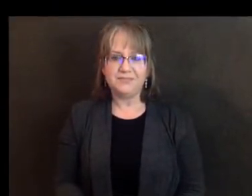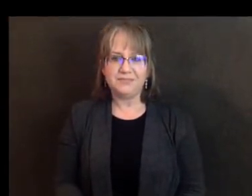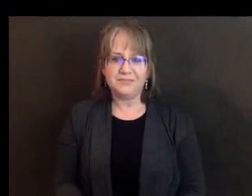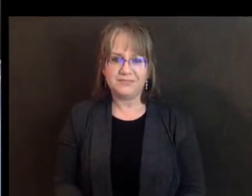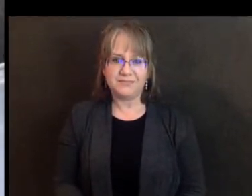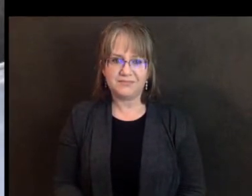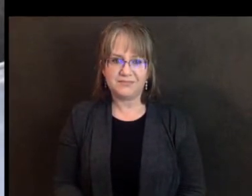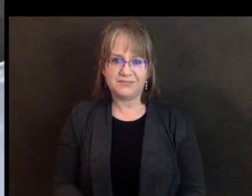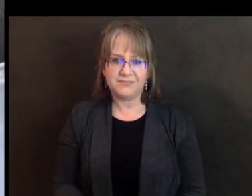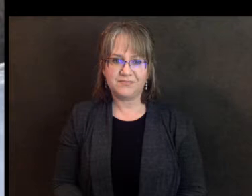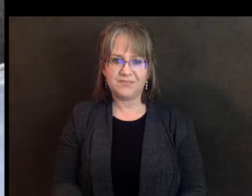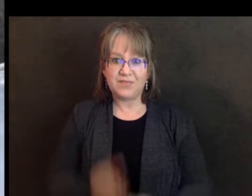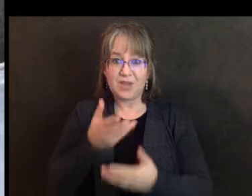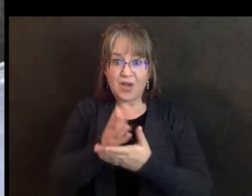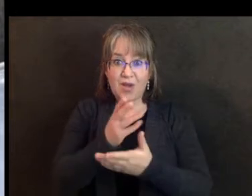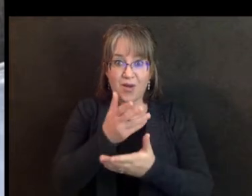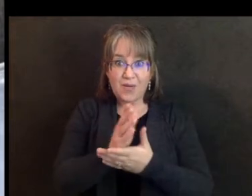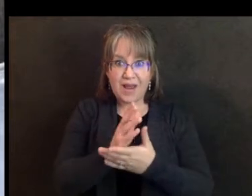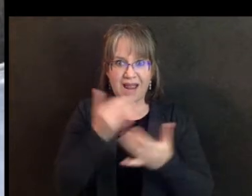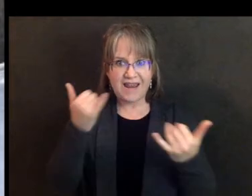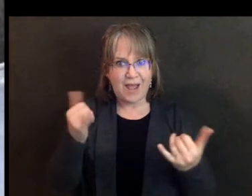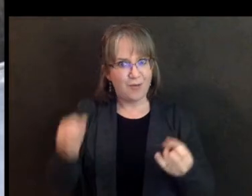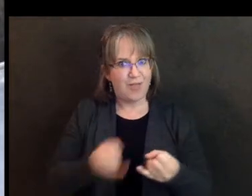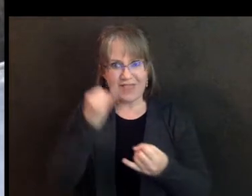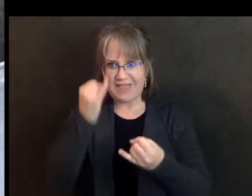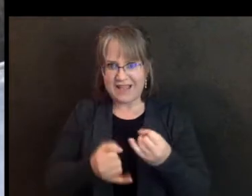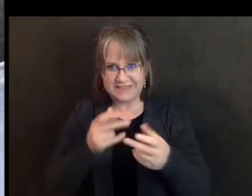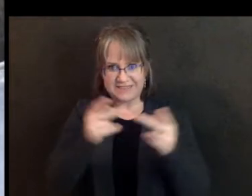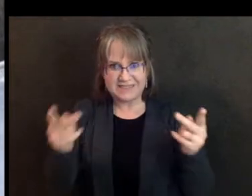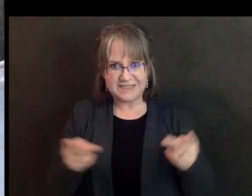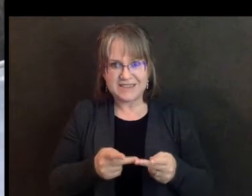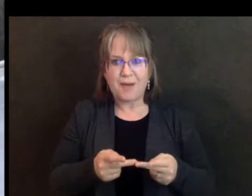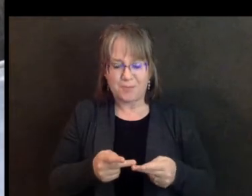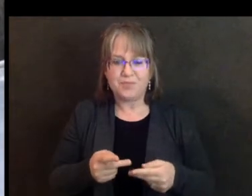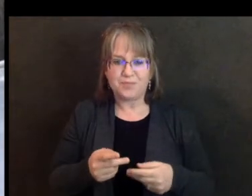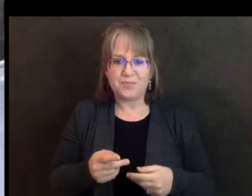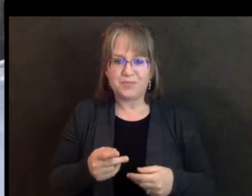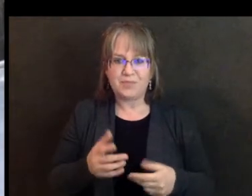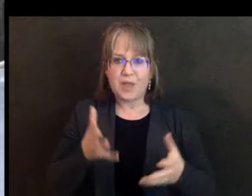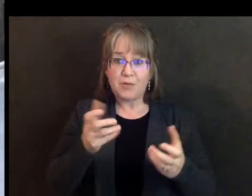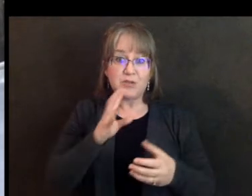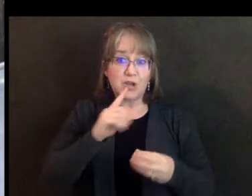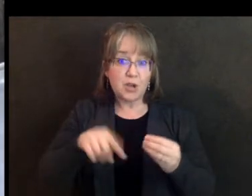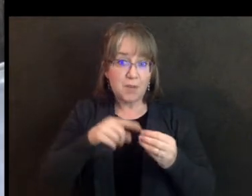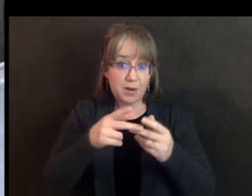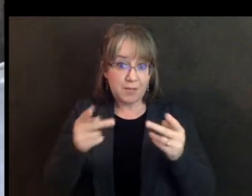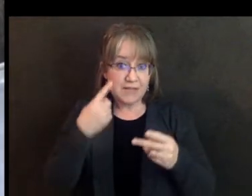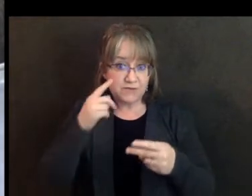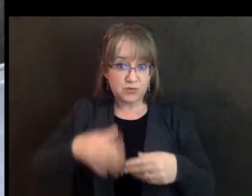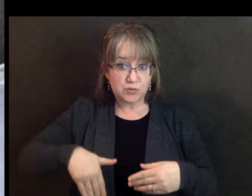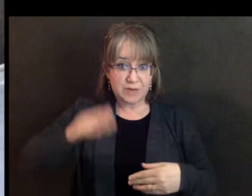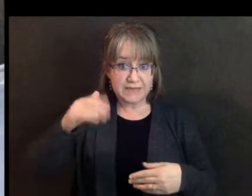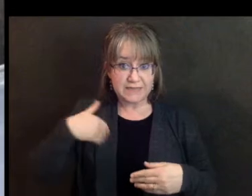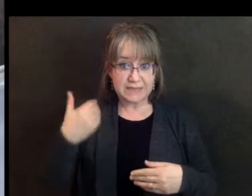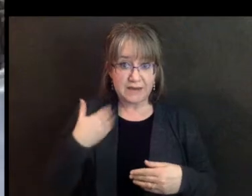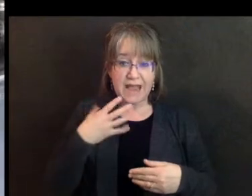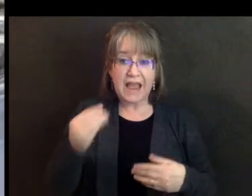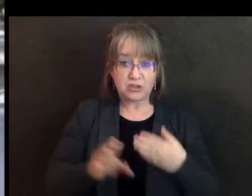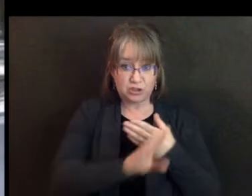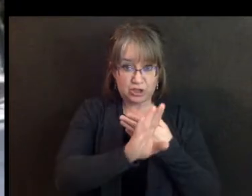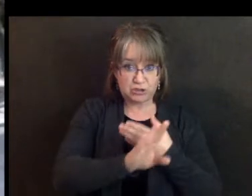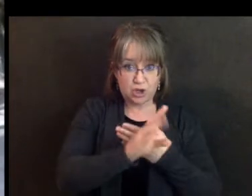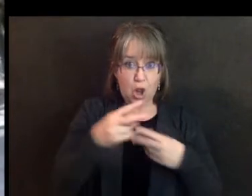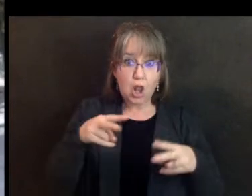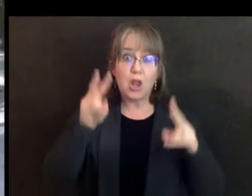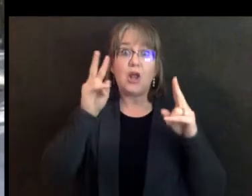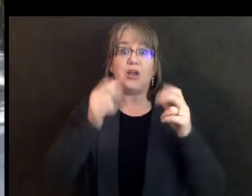Alright, so we've made our last stop. We're going to talk about a place to raise young and shelter. And so if you look above me, you'll